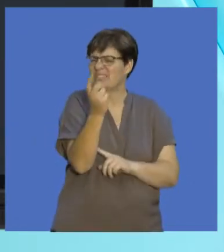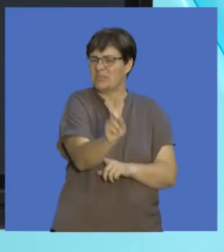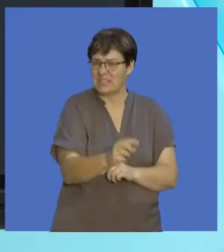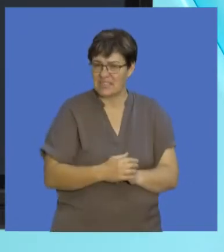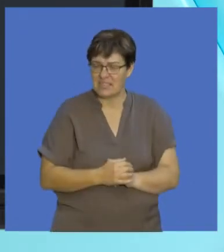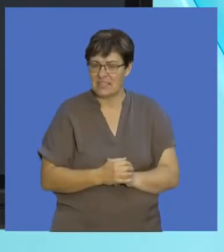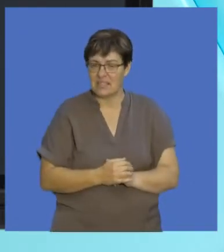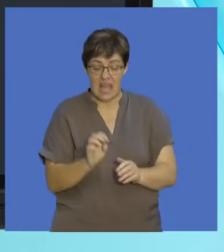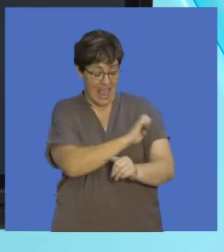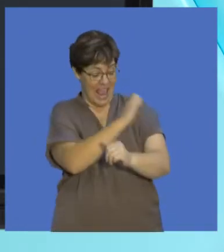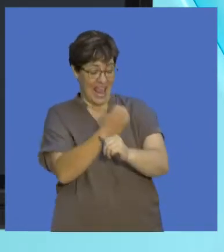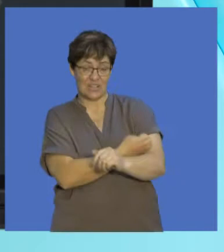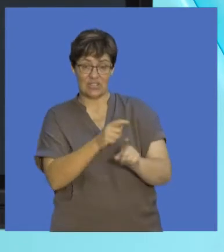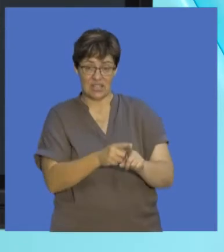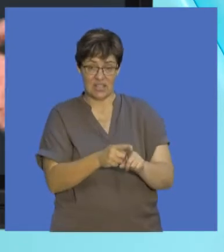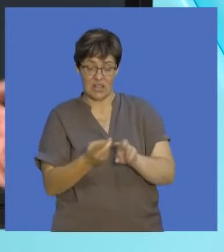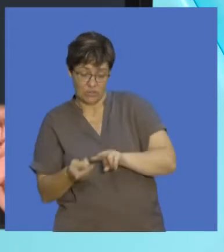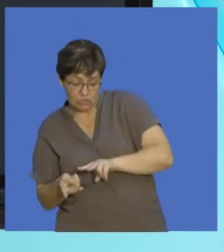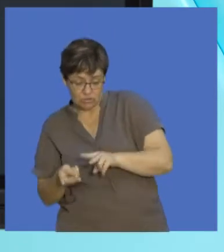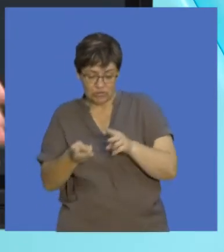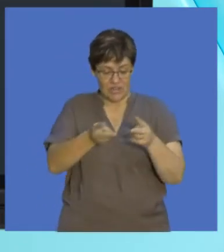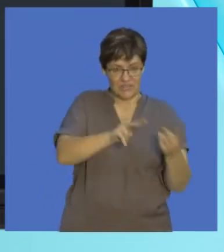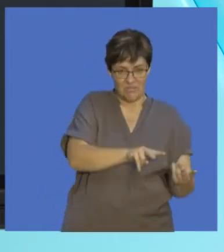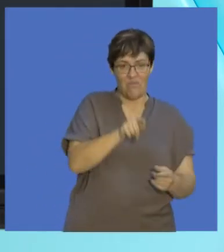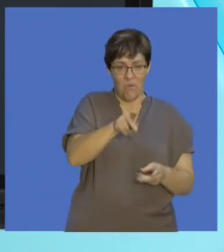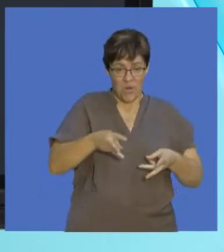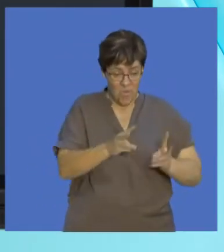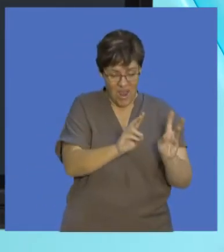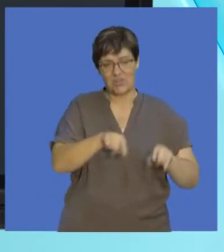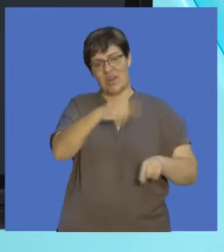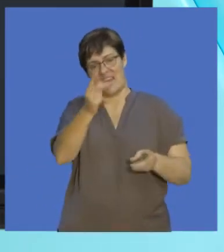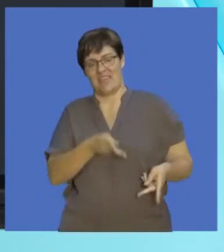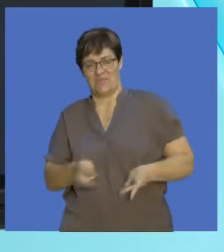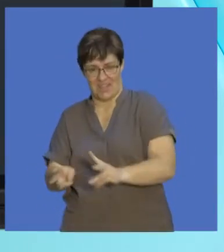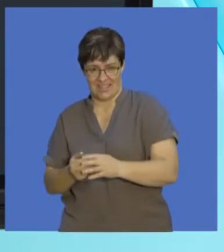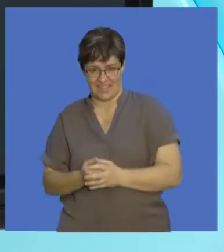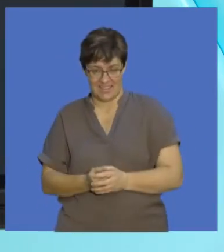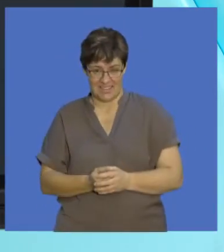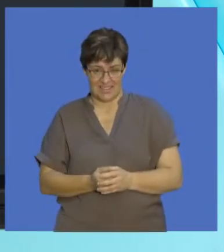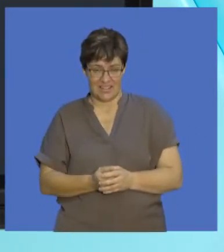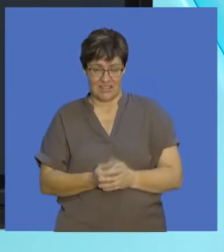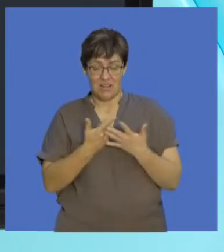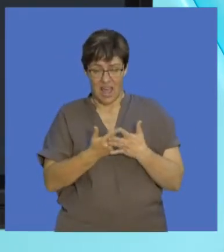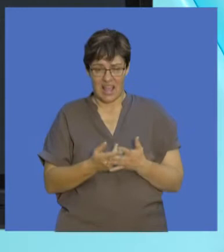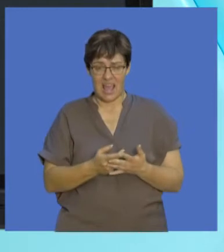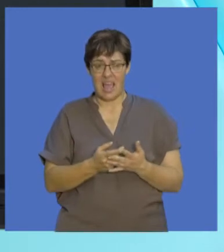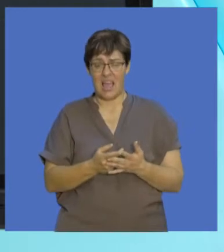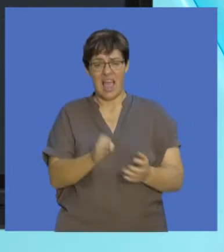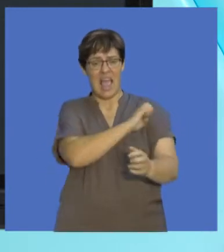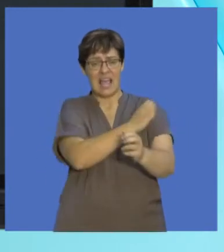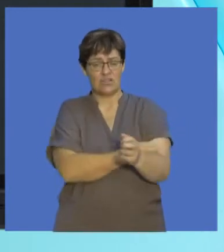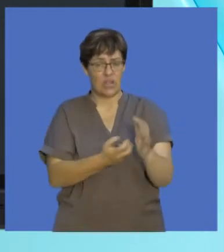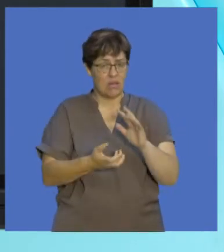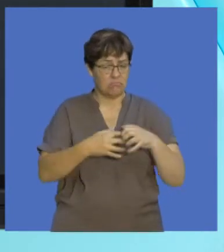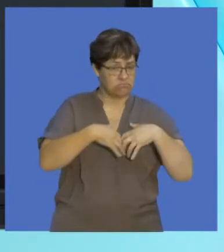that, look, energy is transformed from one form to another, as we know it from our background that energy cannot be